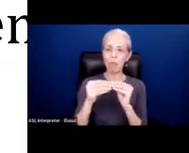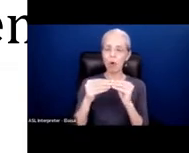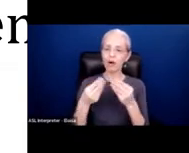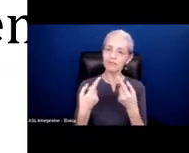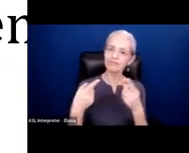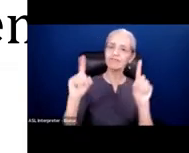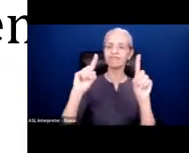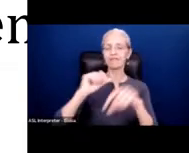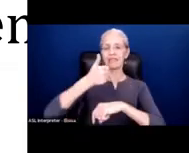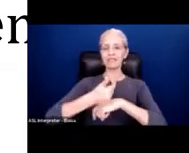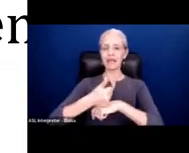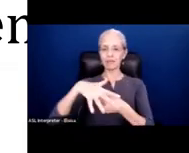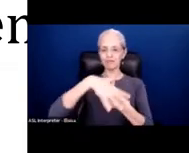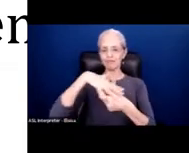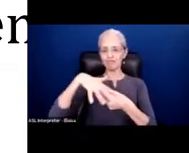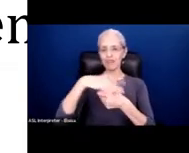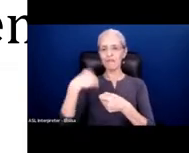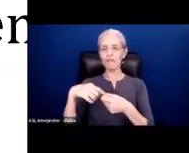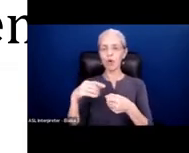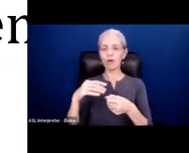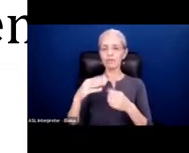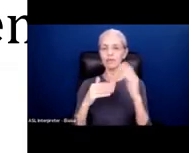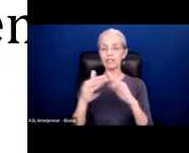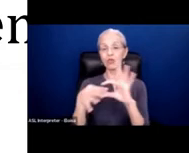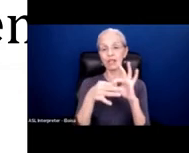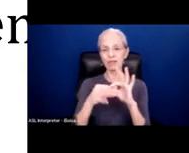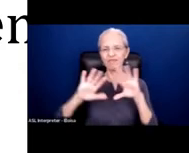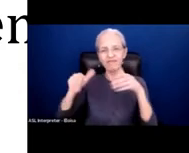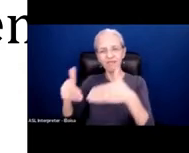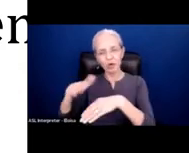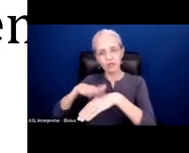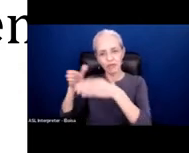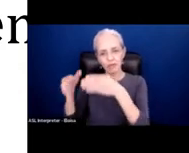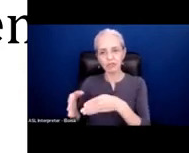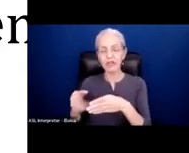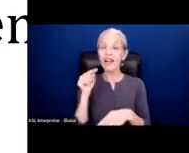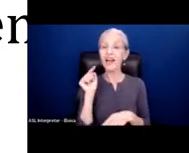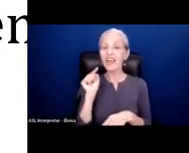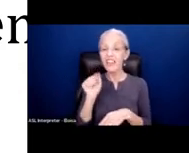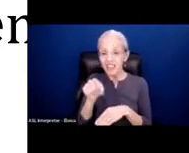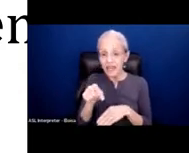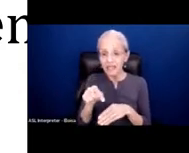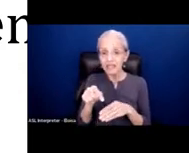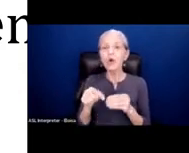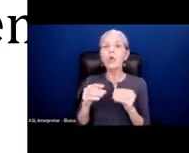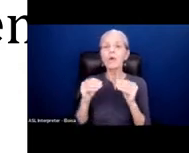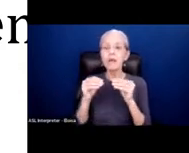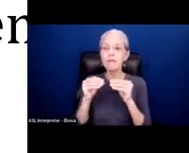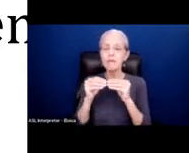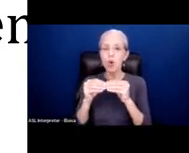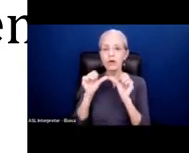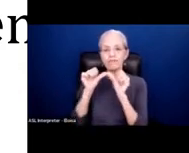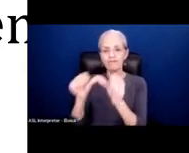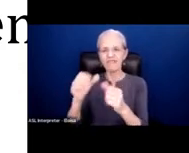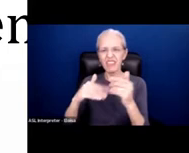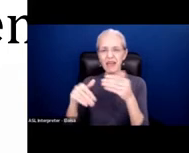and also to build relationships. These are some of the things that outlast the service system. Those are the, when you actually make a